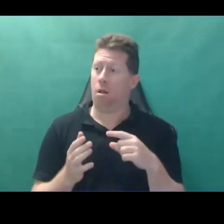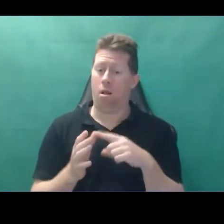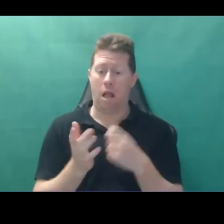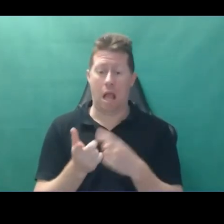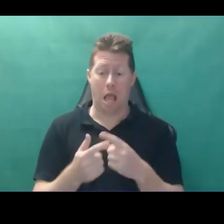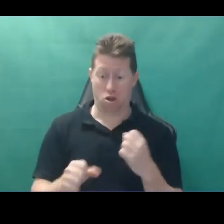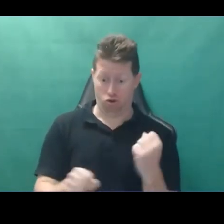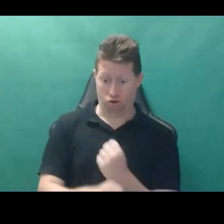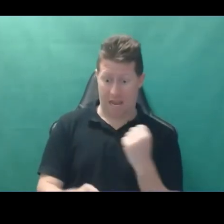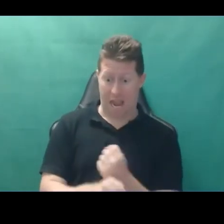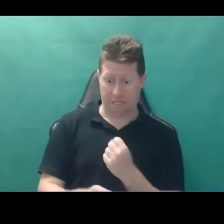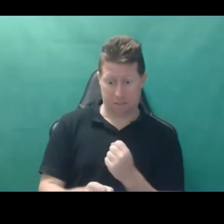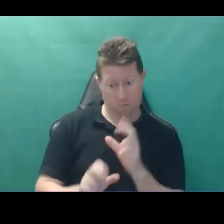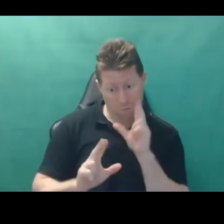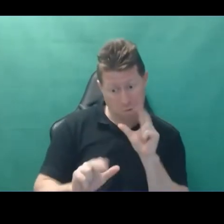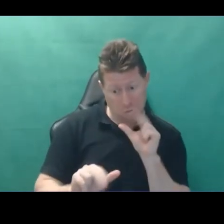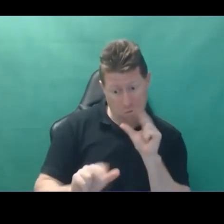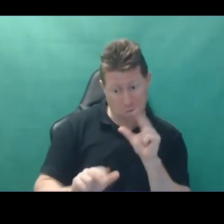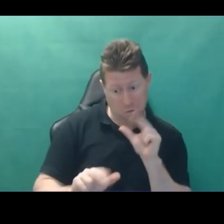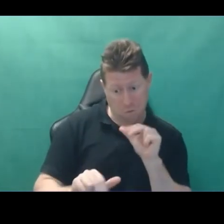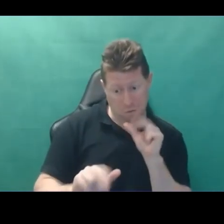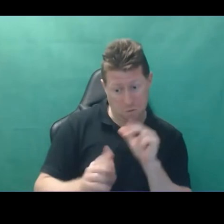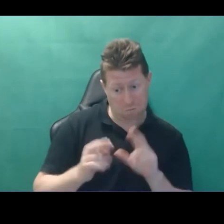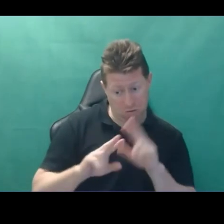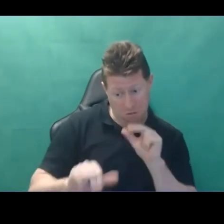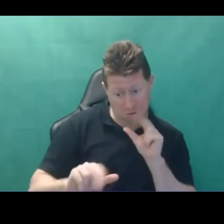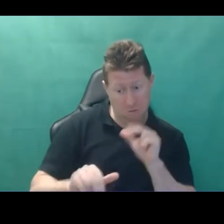created by society and by their parents.